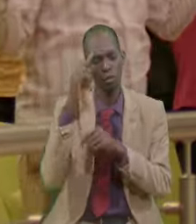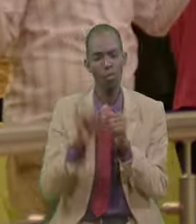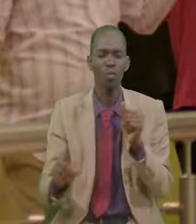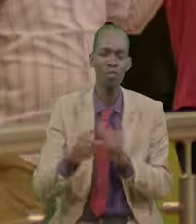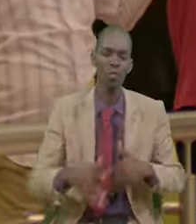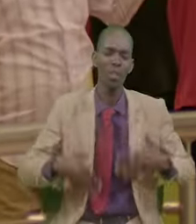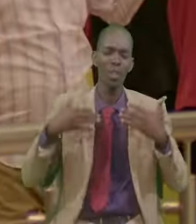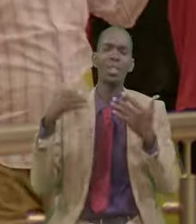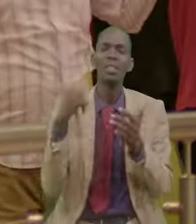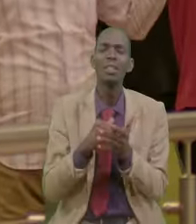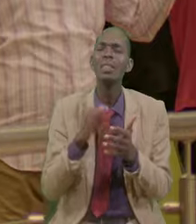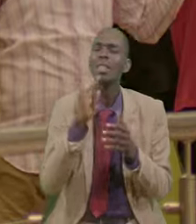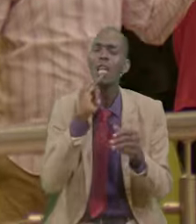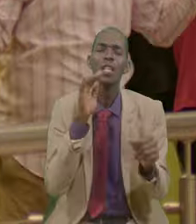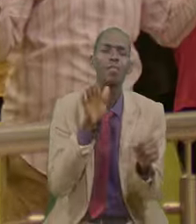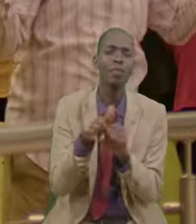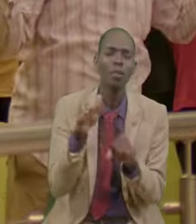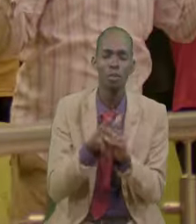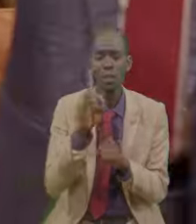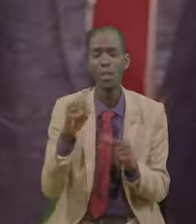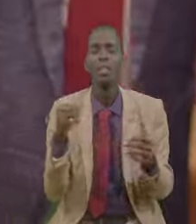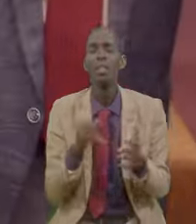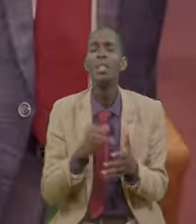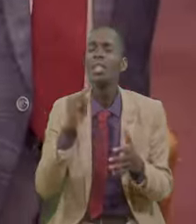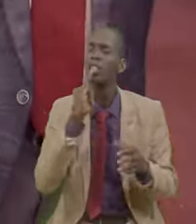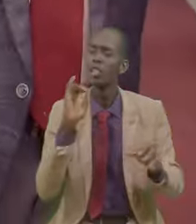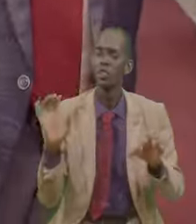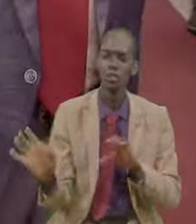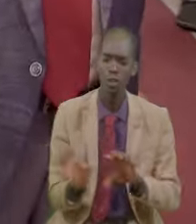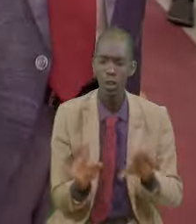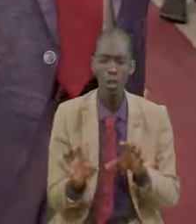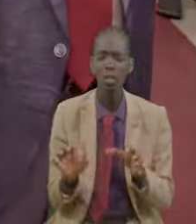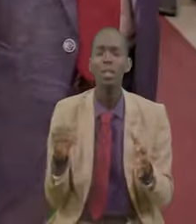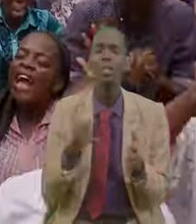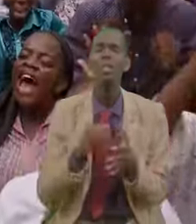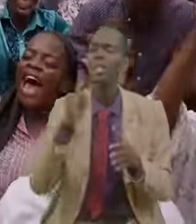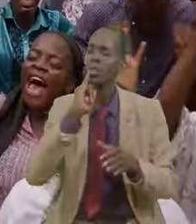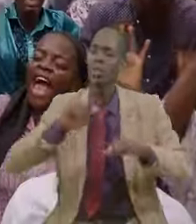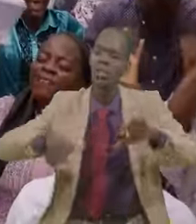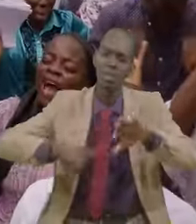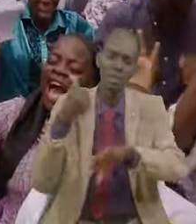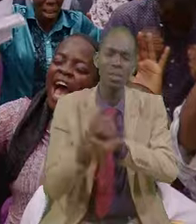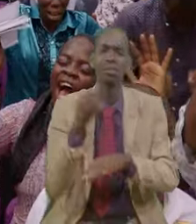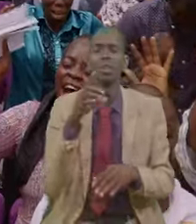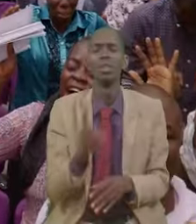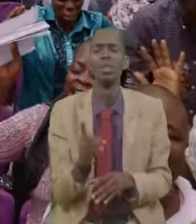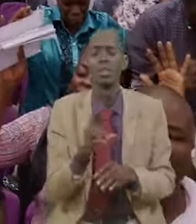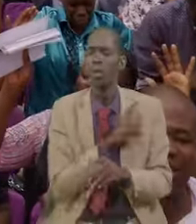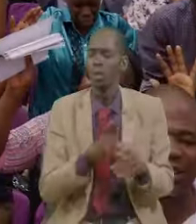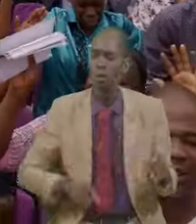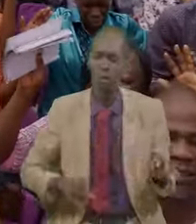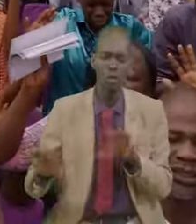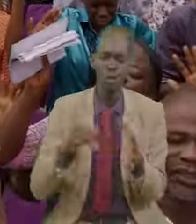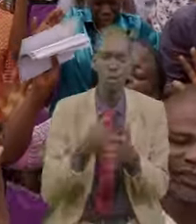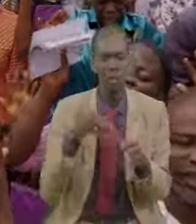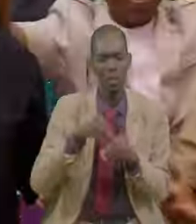is done. It is done. It is confirmed. Confirm each and every